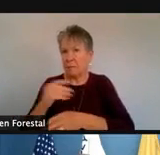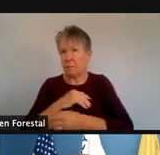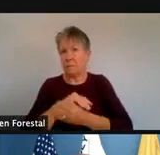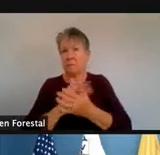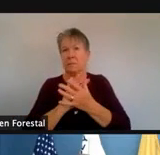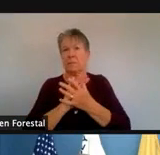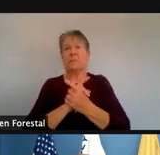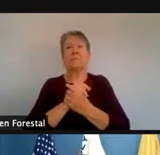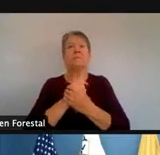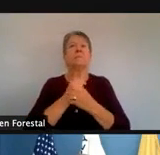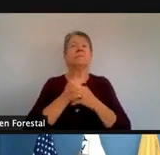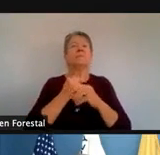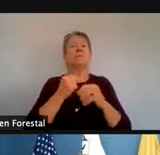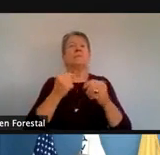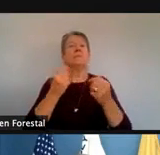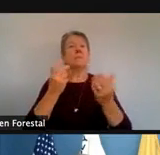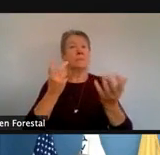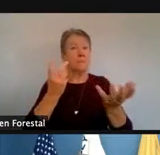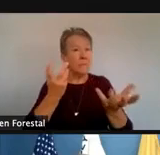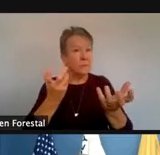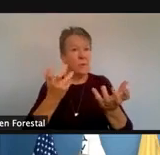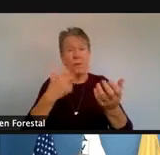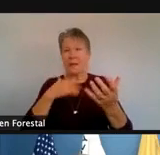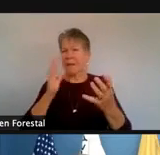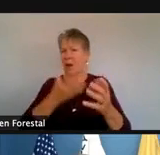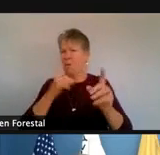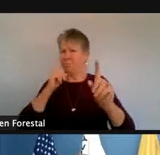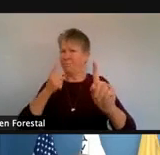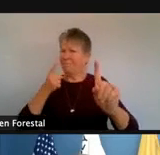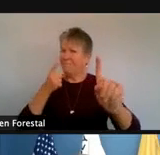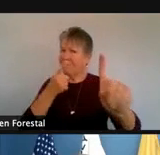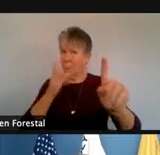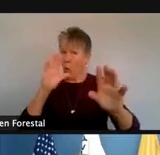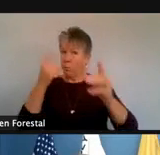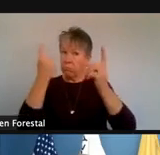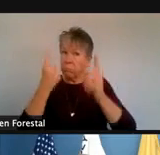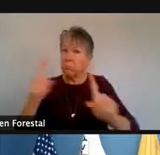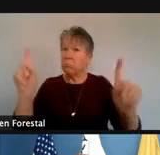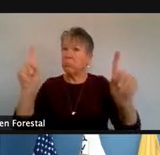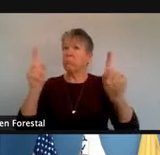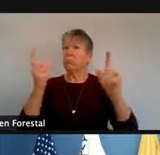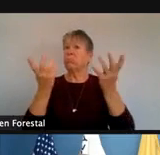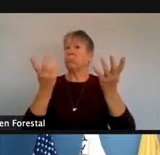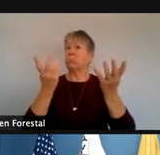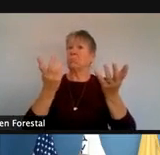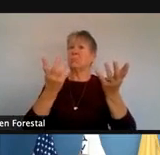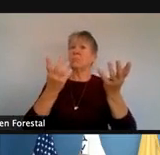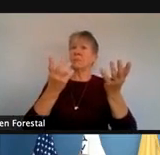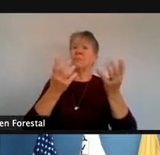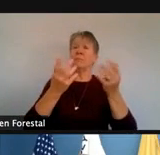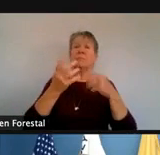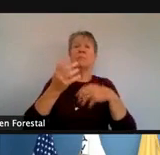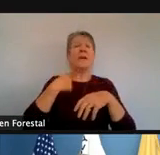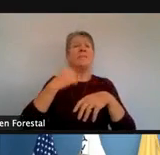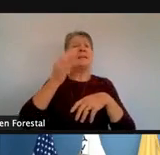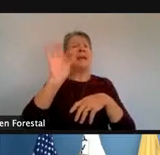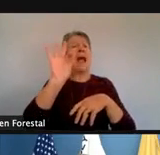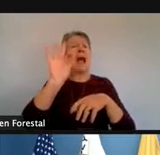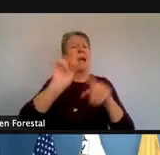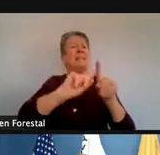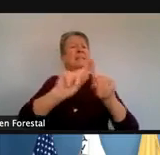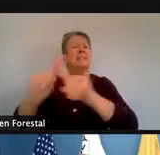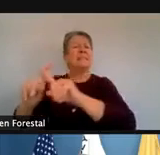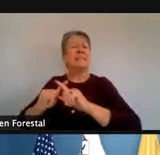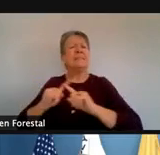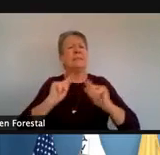this project, and our Professional Advisory and Health Equity Committee, or PAC, meets weekly to monitor the progress of the